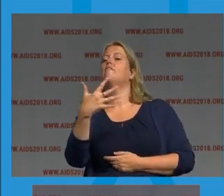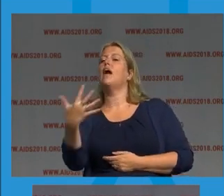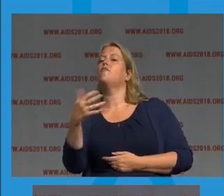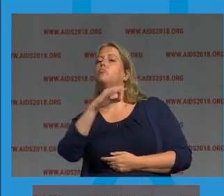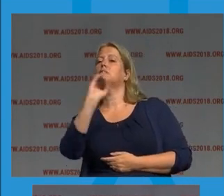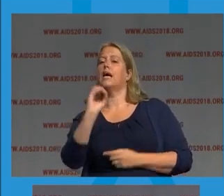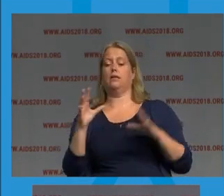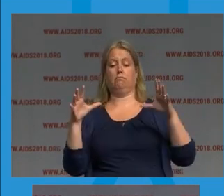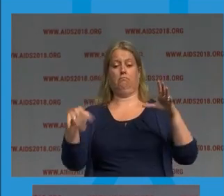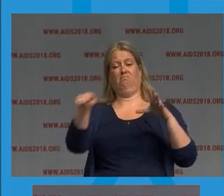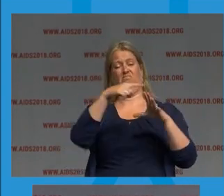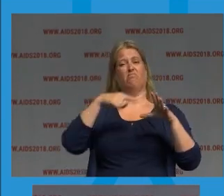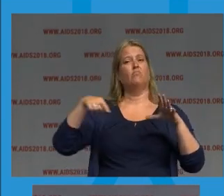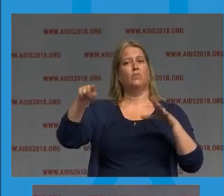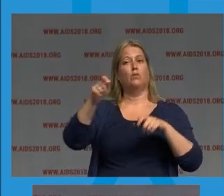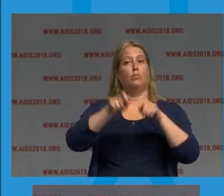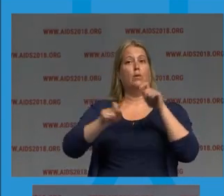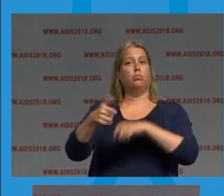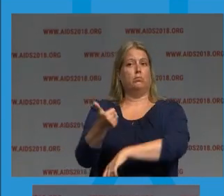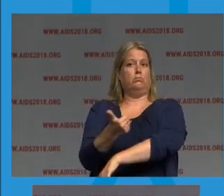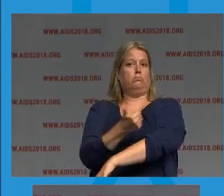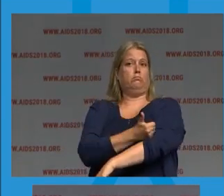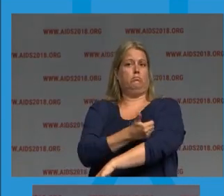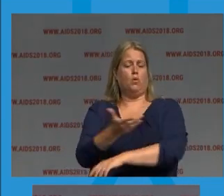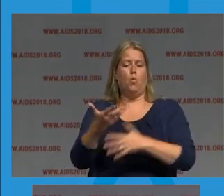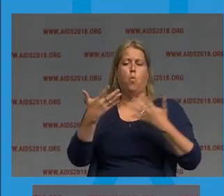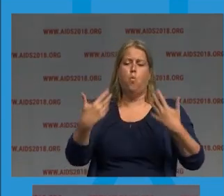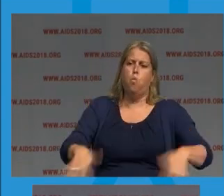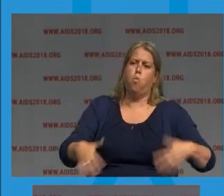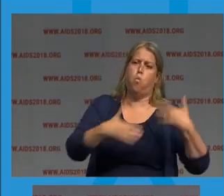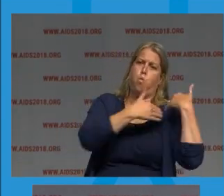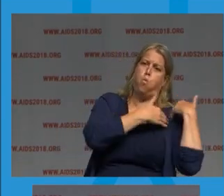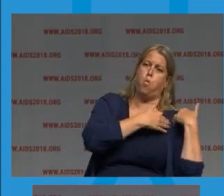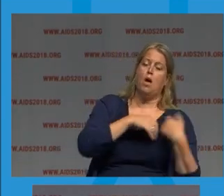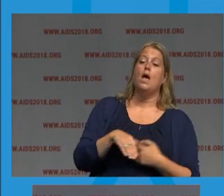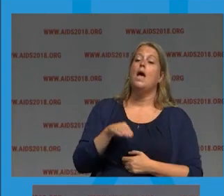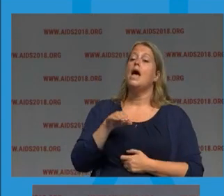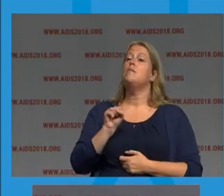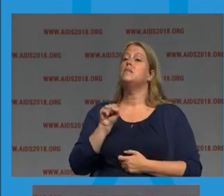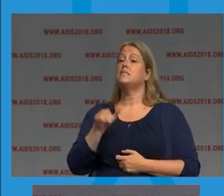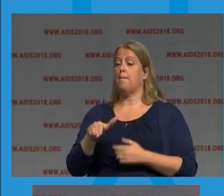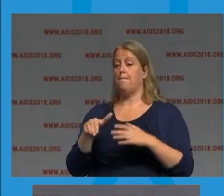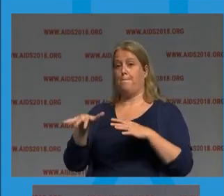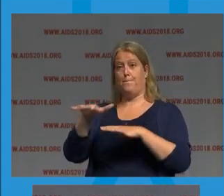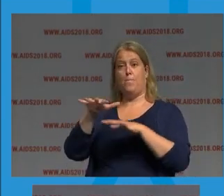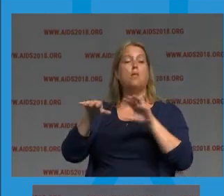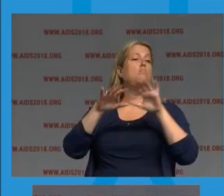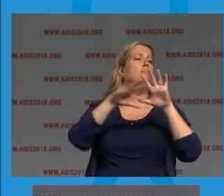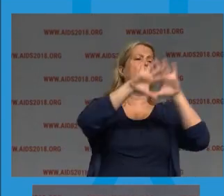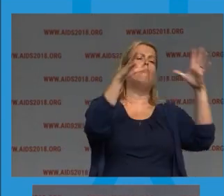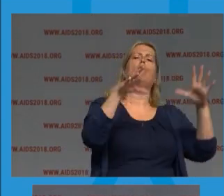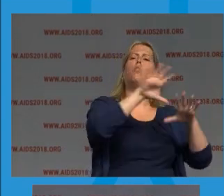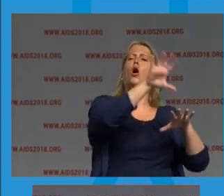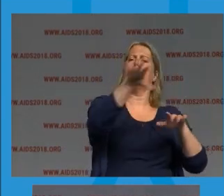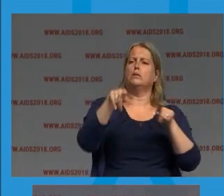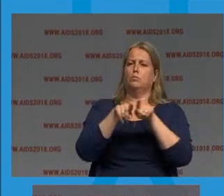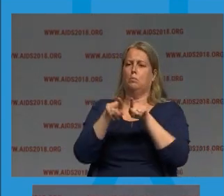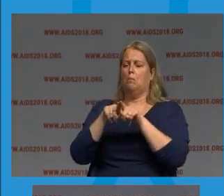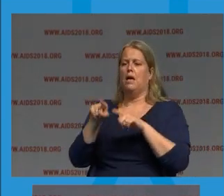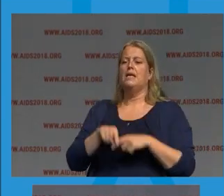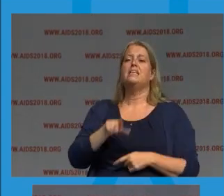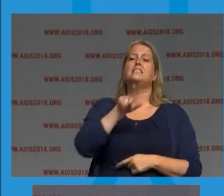among people who inject drugs, incredible burdens. Among MSM, as in many other parts of the world, we see high burdens of between 17